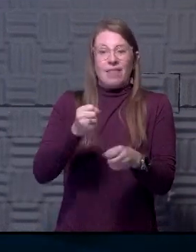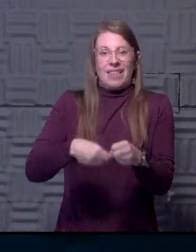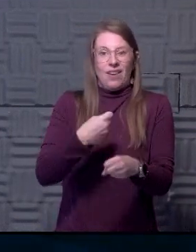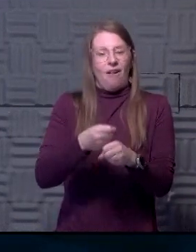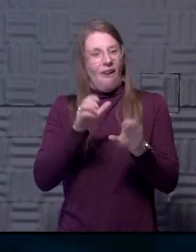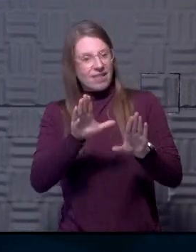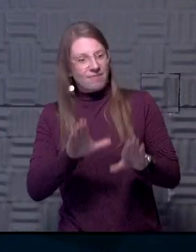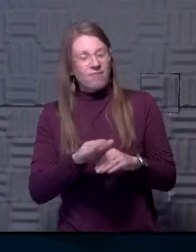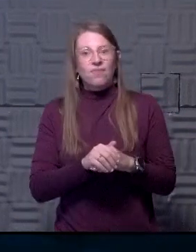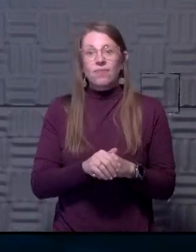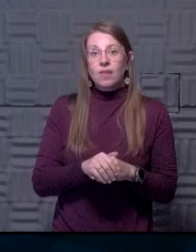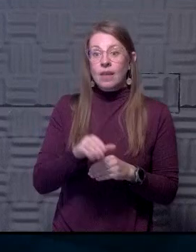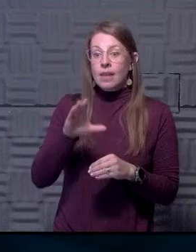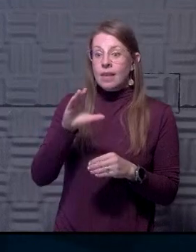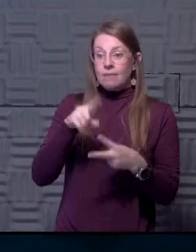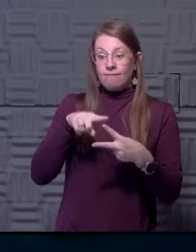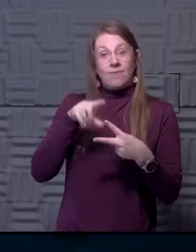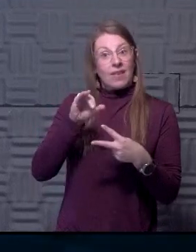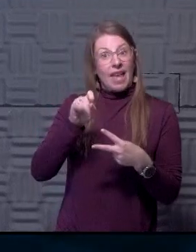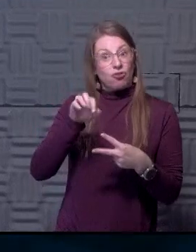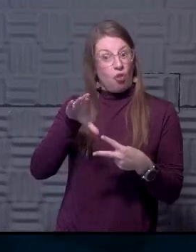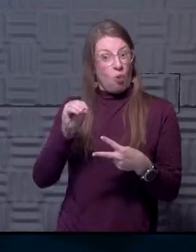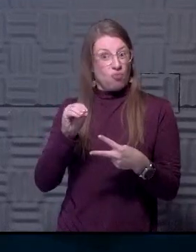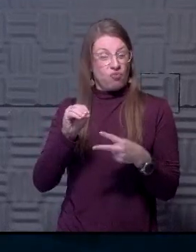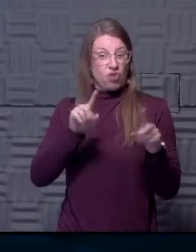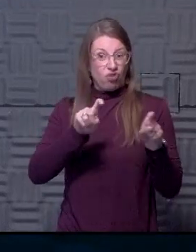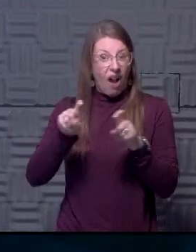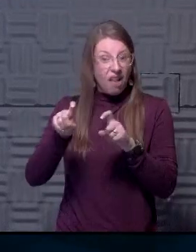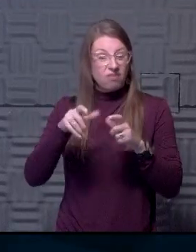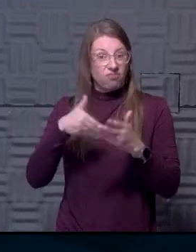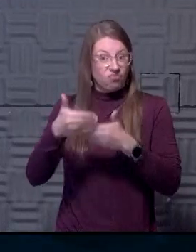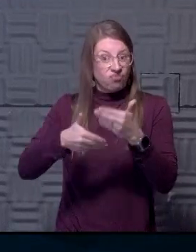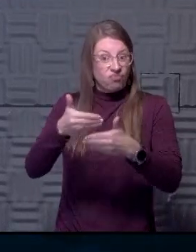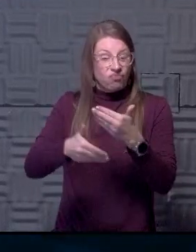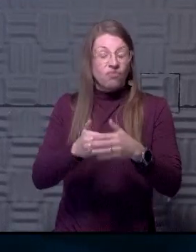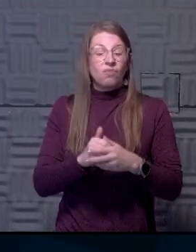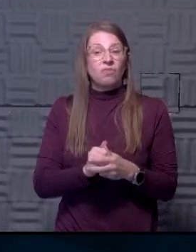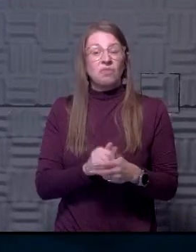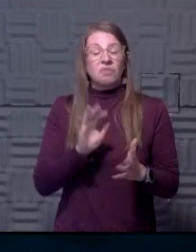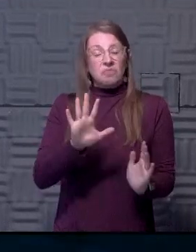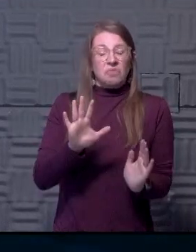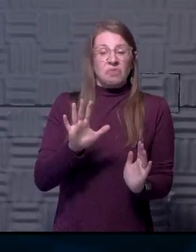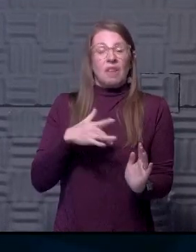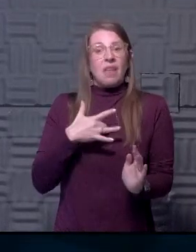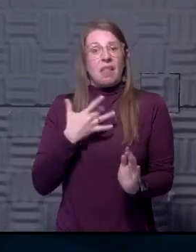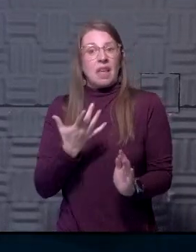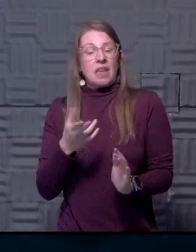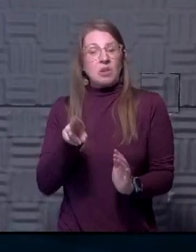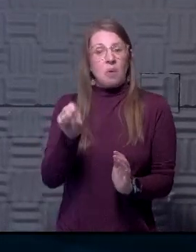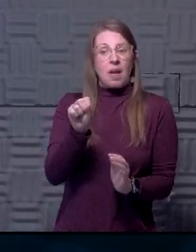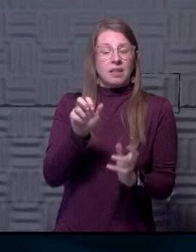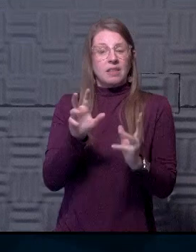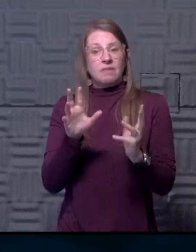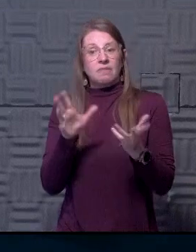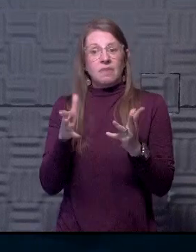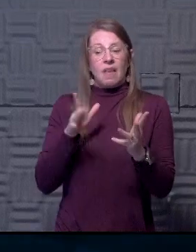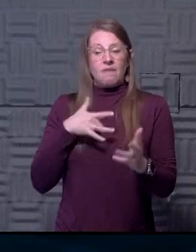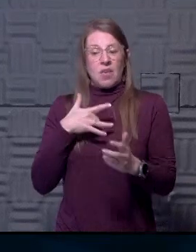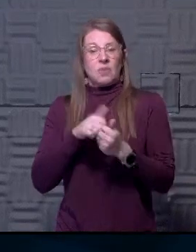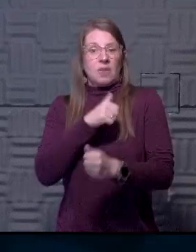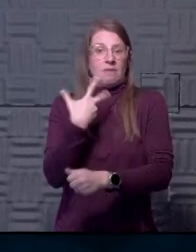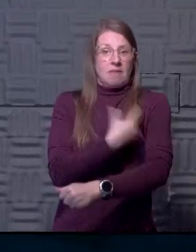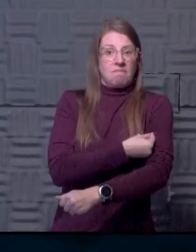Dr. Castro, thoughts on how the trial's gone and just your sense of where the country is with vaccination